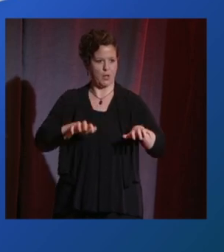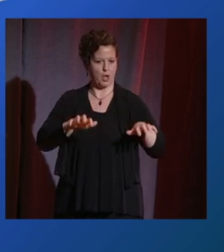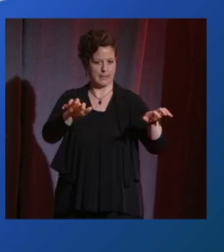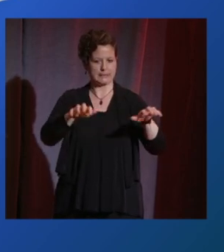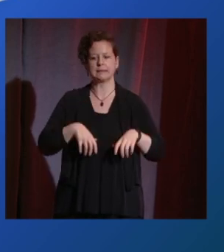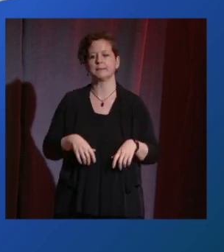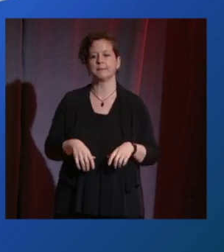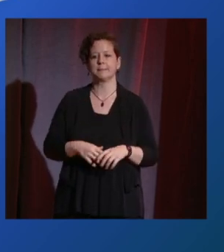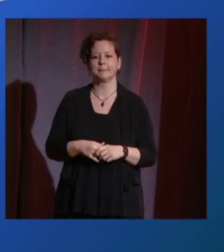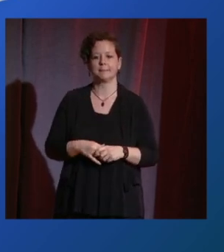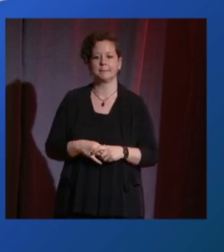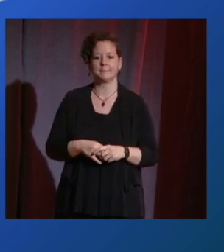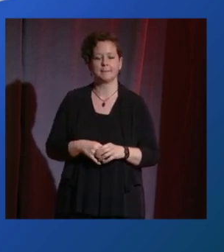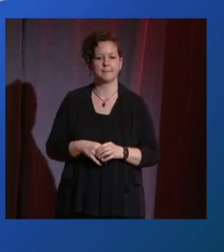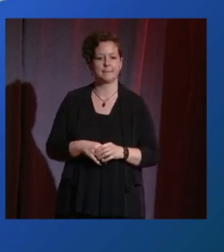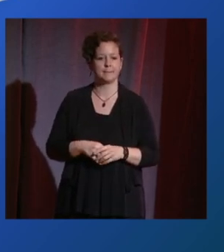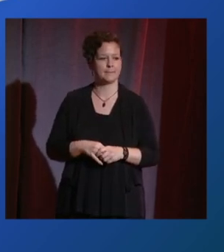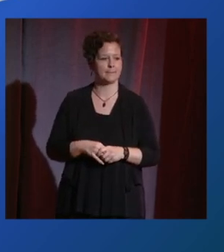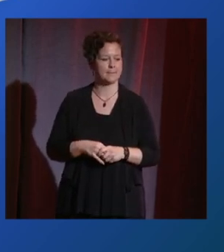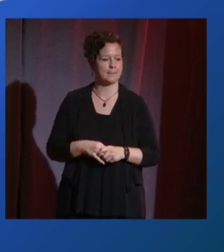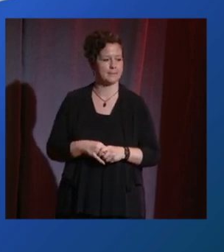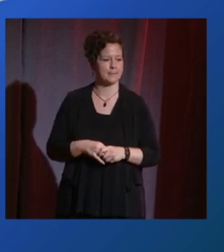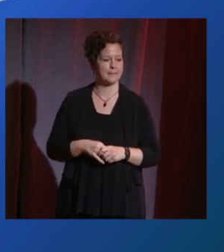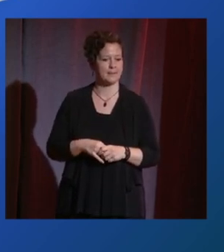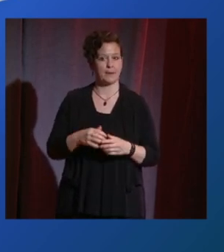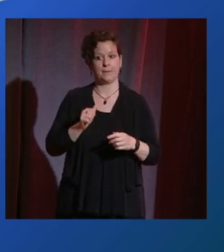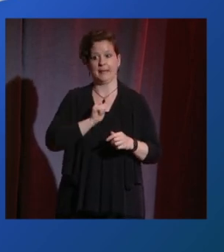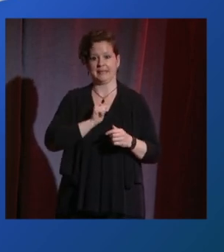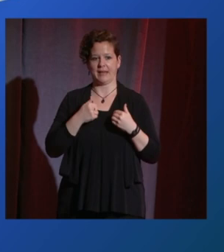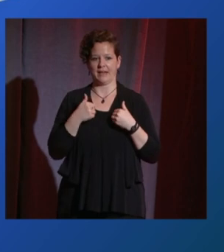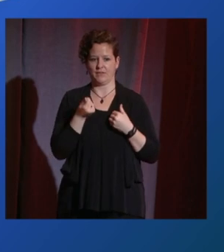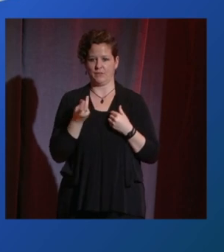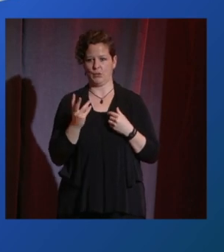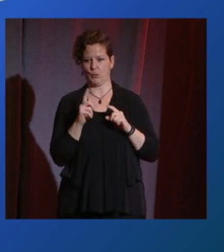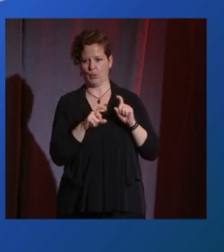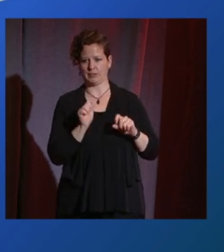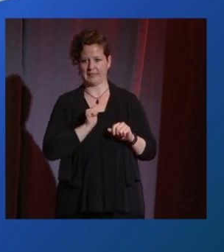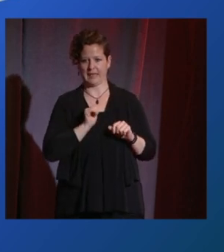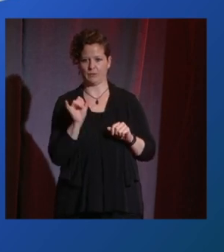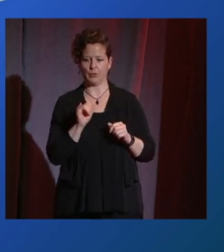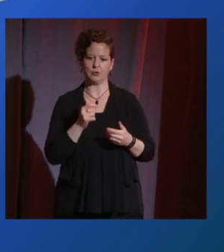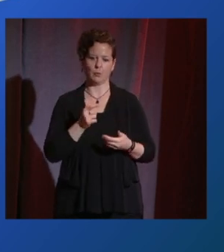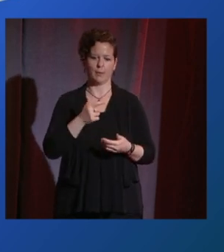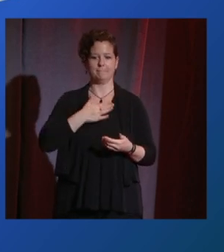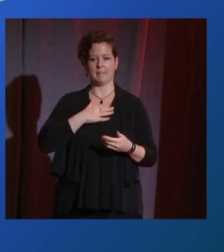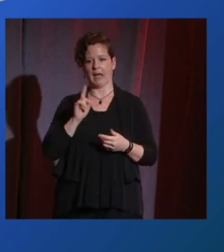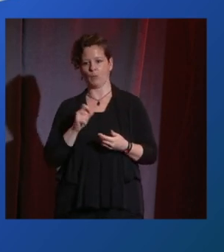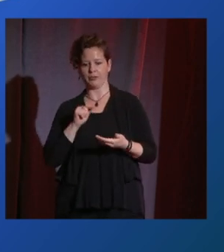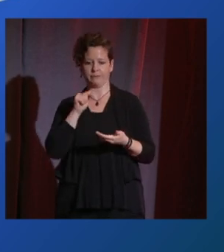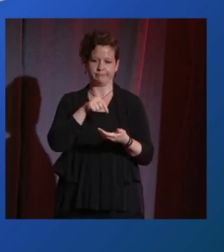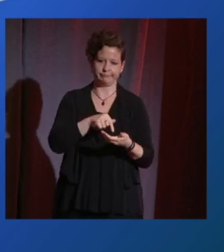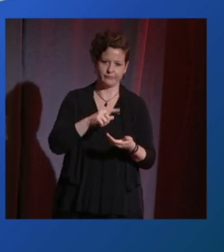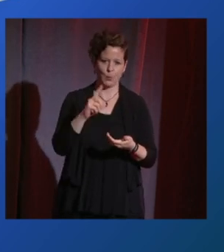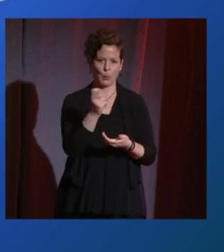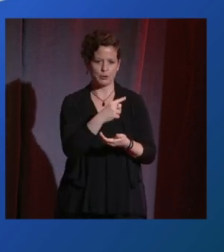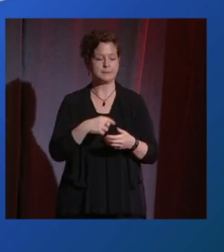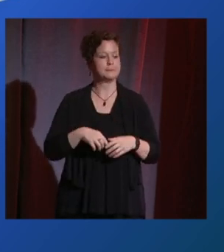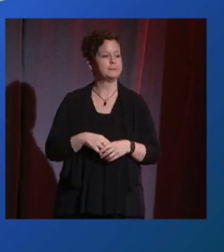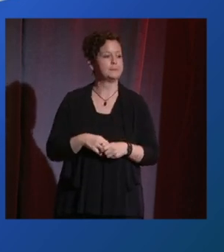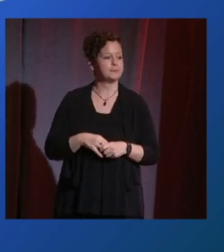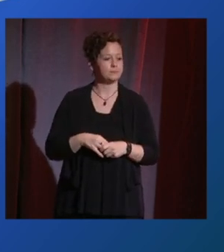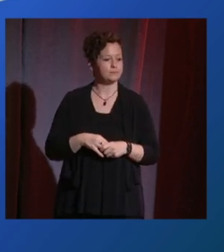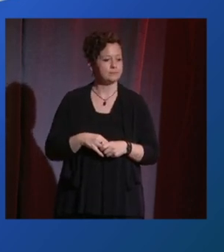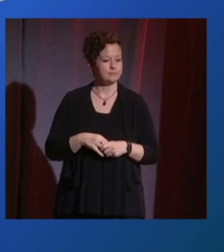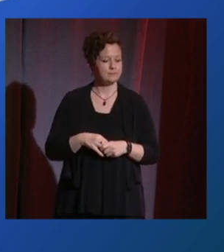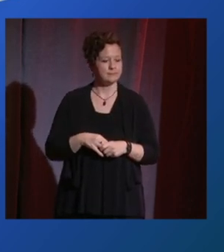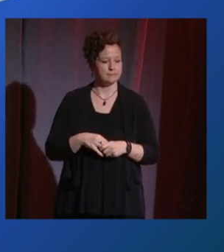I I am and and I still have some curiosity so we'll we'll we'll pop back and forth um the